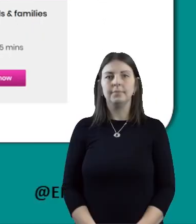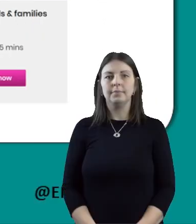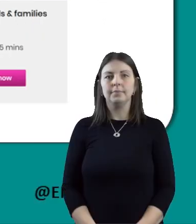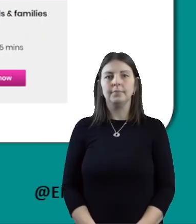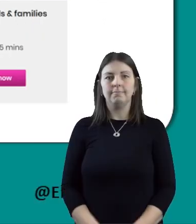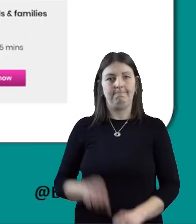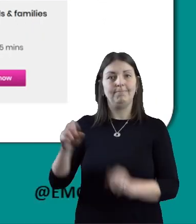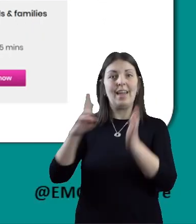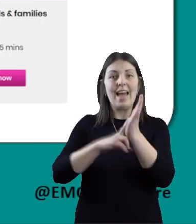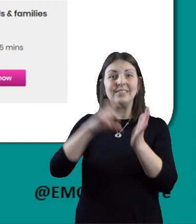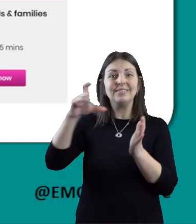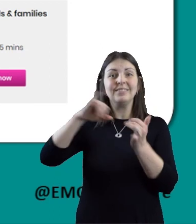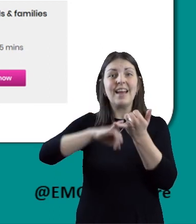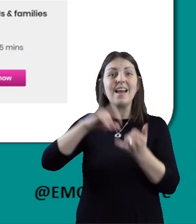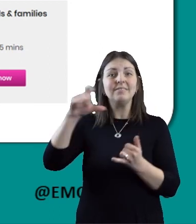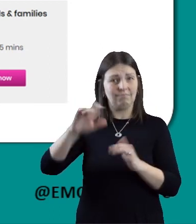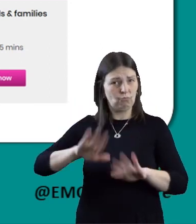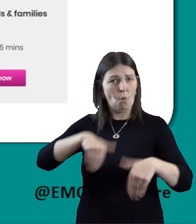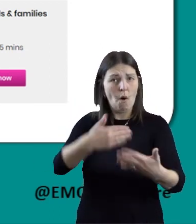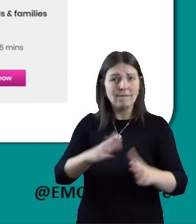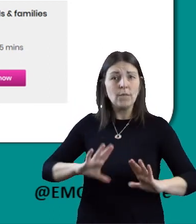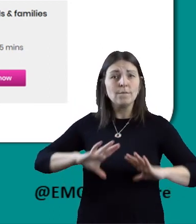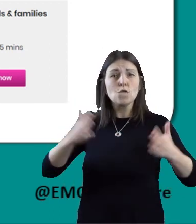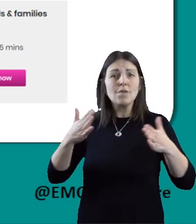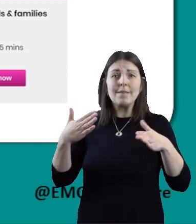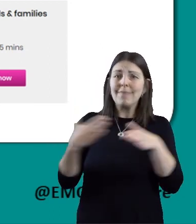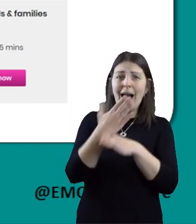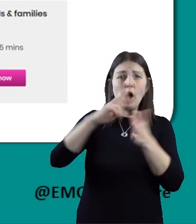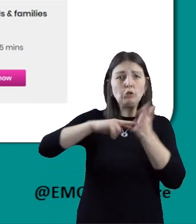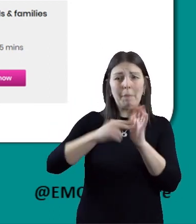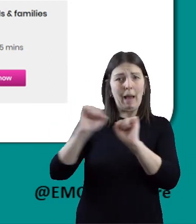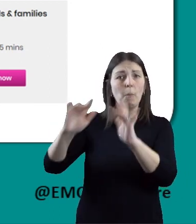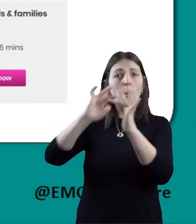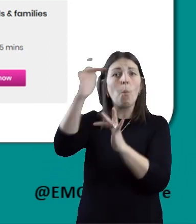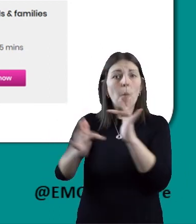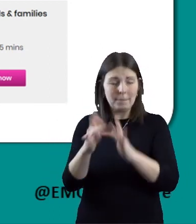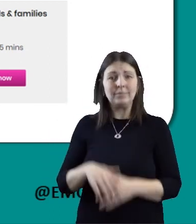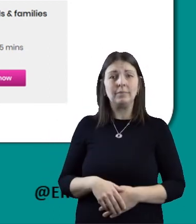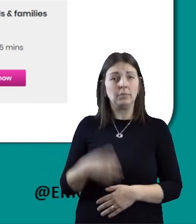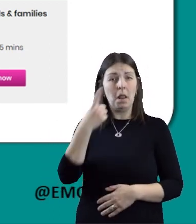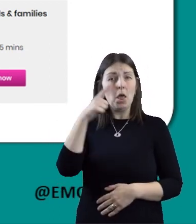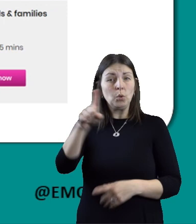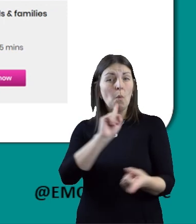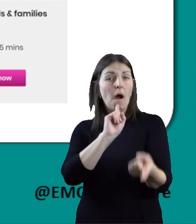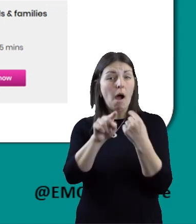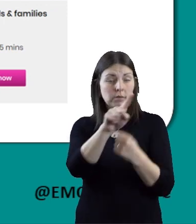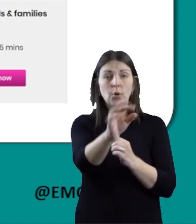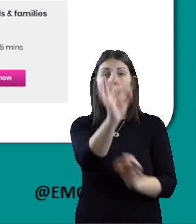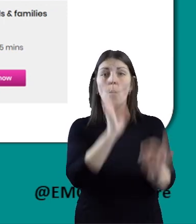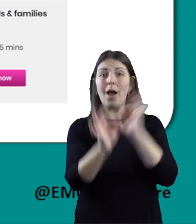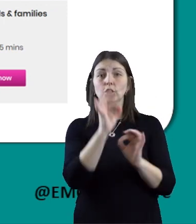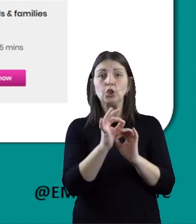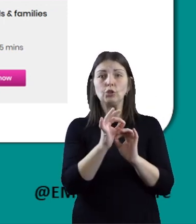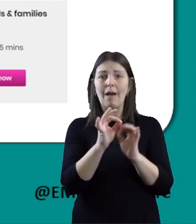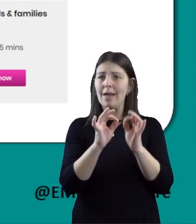The NCSC offer free cyber action plan on their website. Simply answer the questionnaire around cybersecurity and you'll